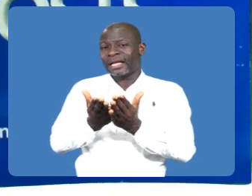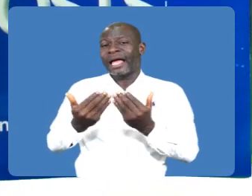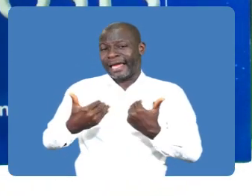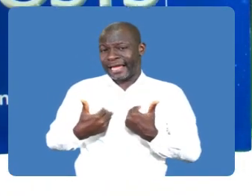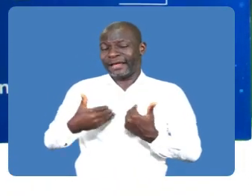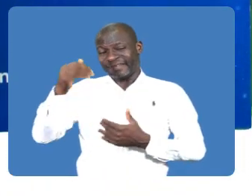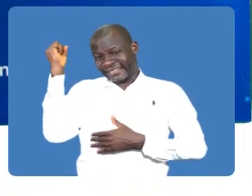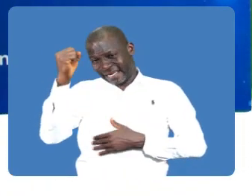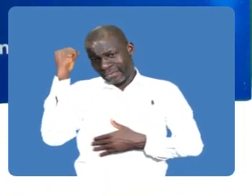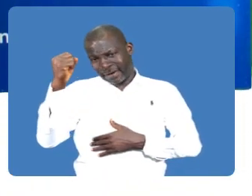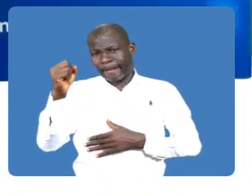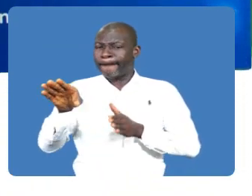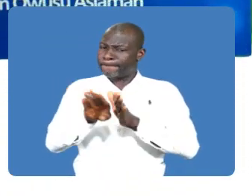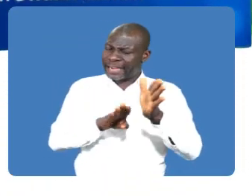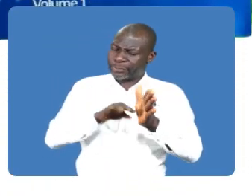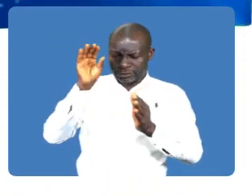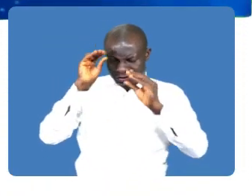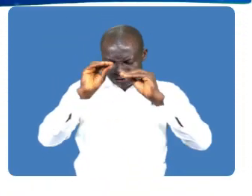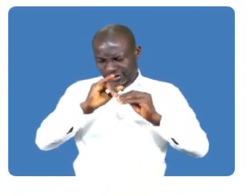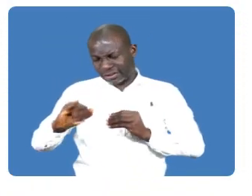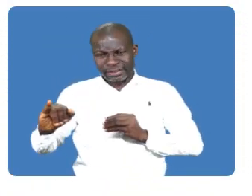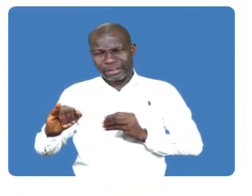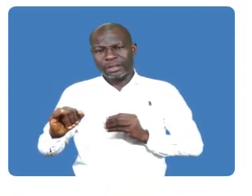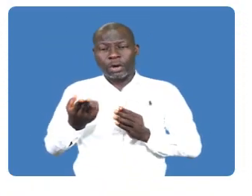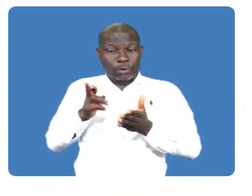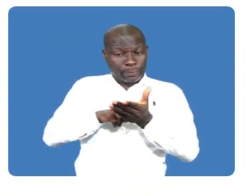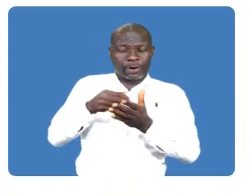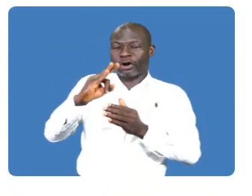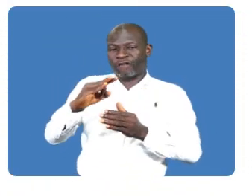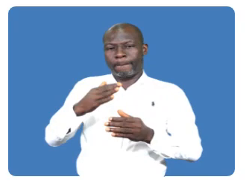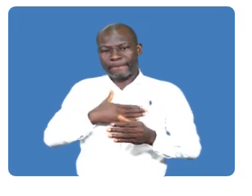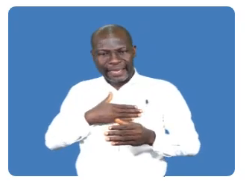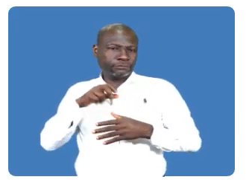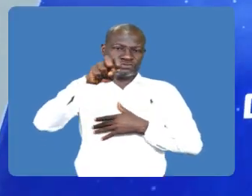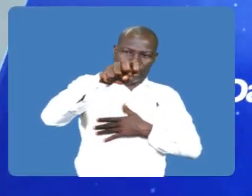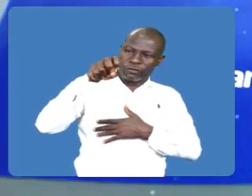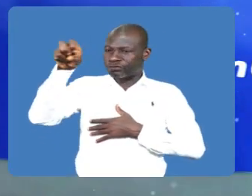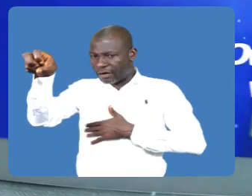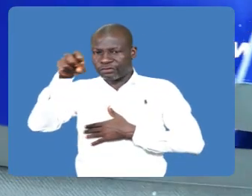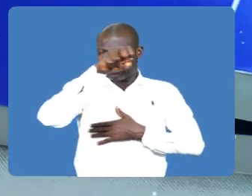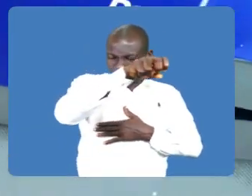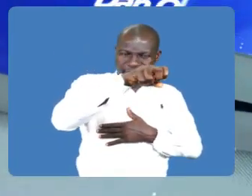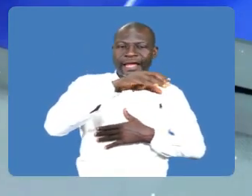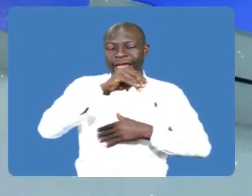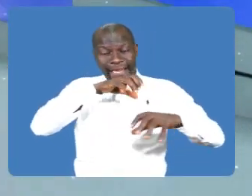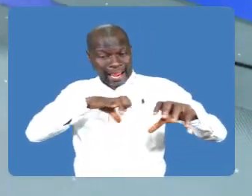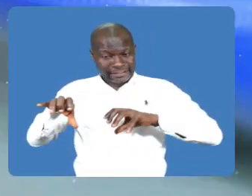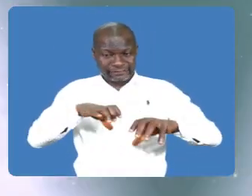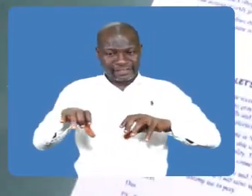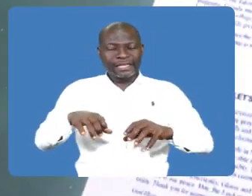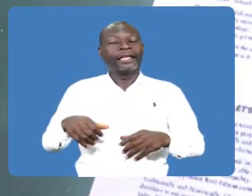366-page book are sermons, Bible teachings, reports of my missionary travels